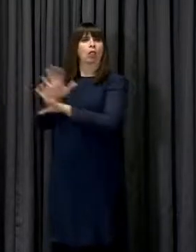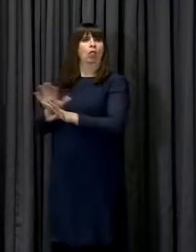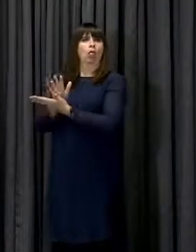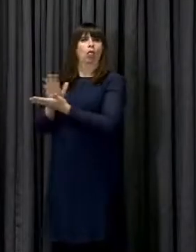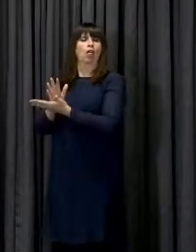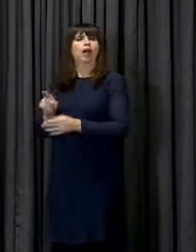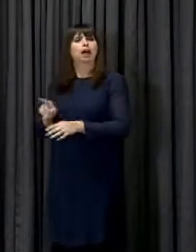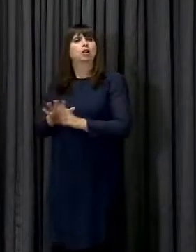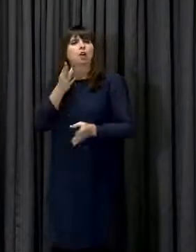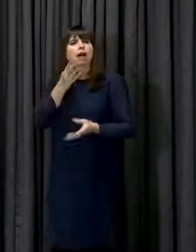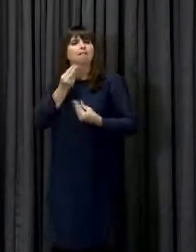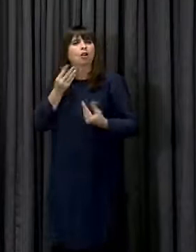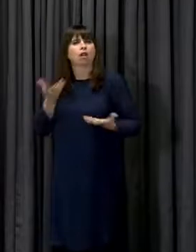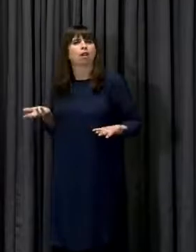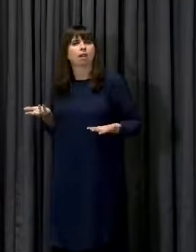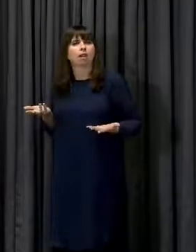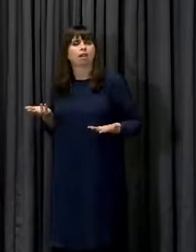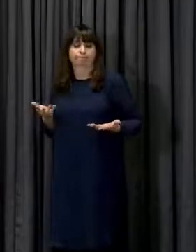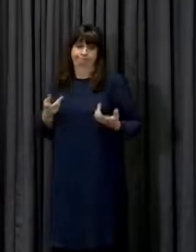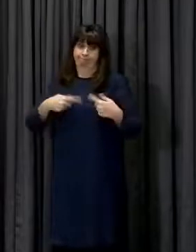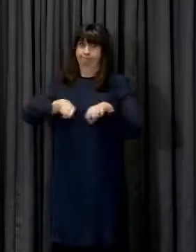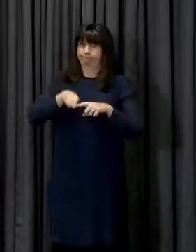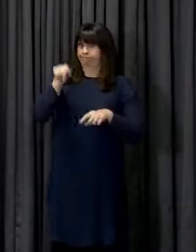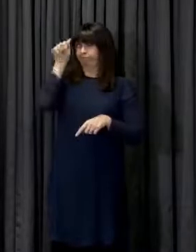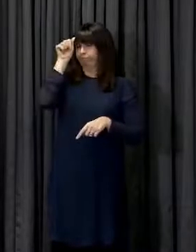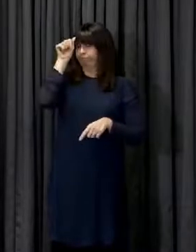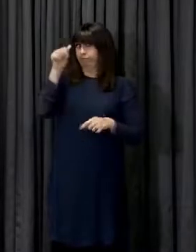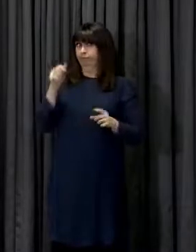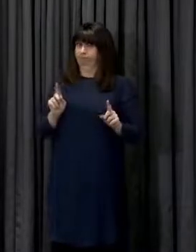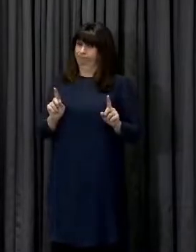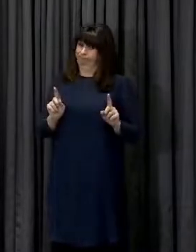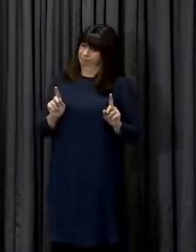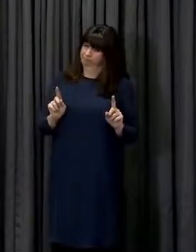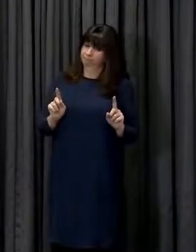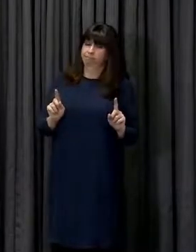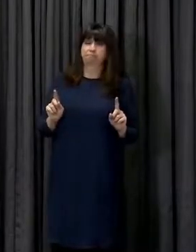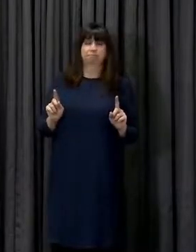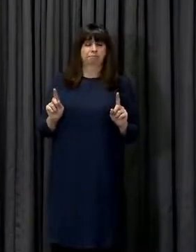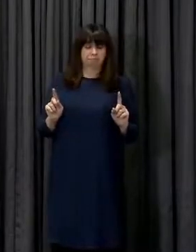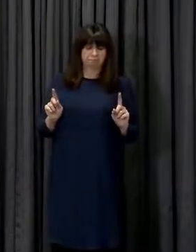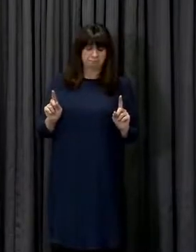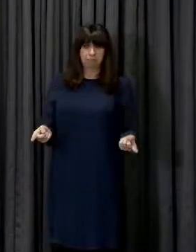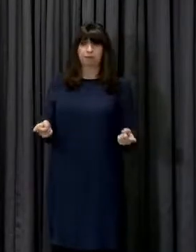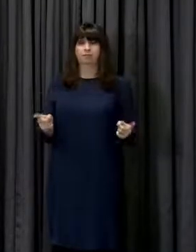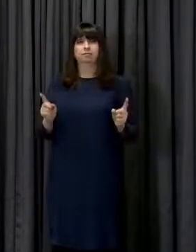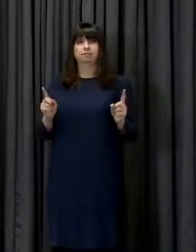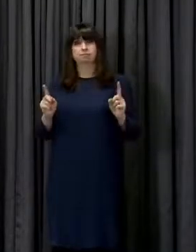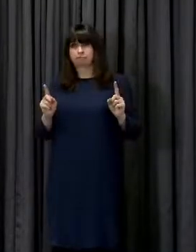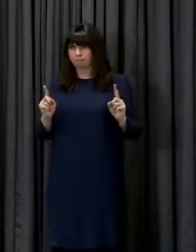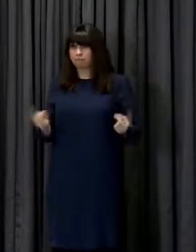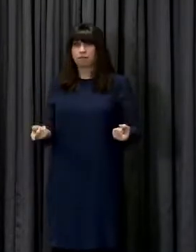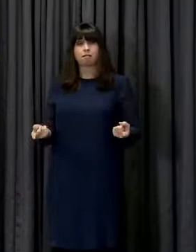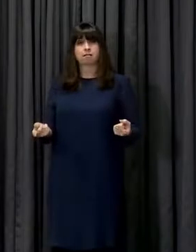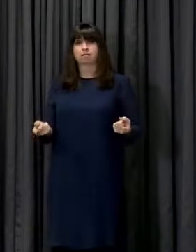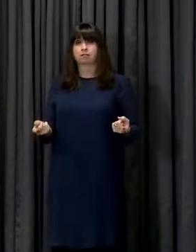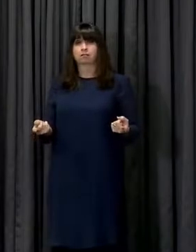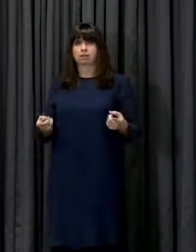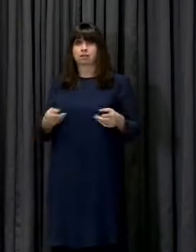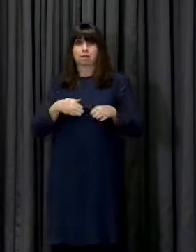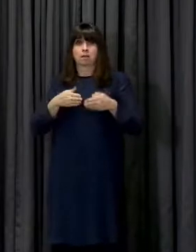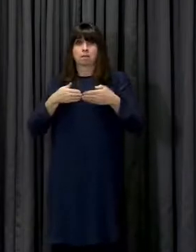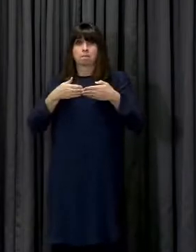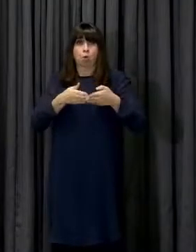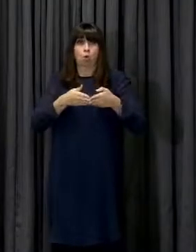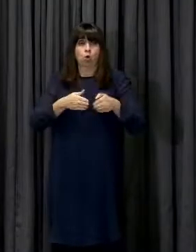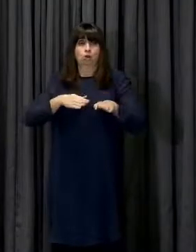some of the medication that we know that we need to have and cannot possibly be held up in our ports, because otherwise it would lose